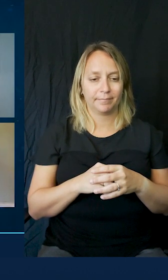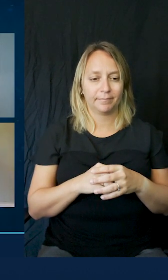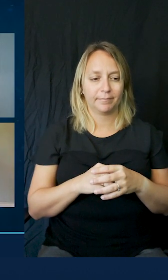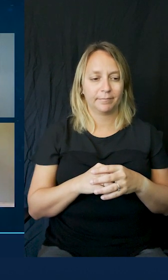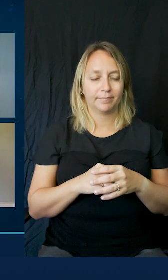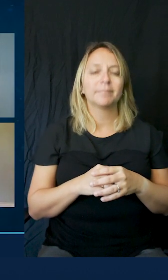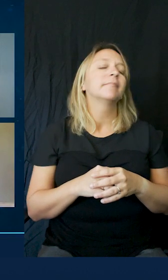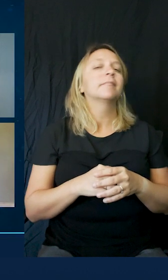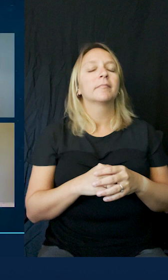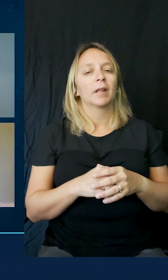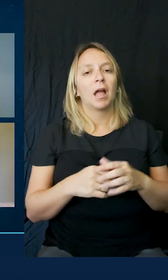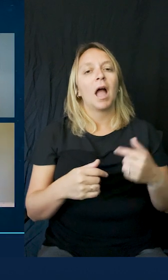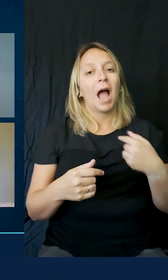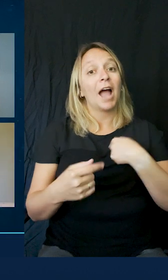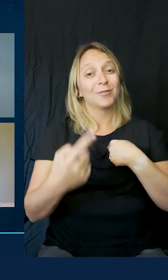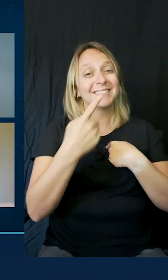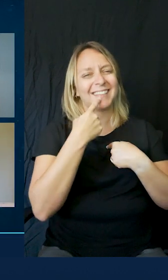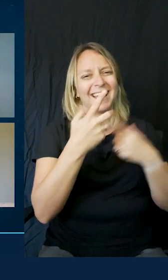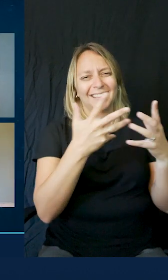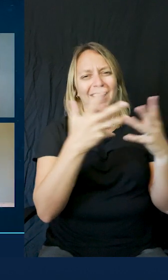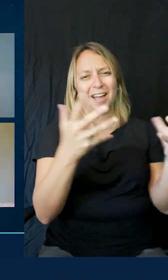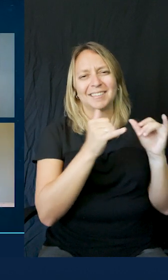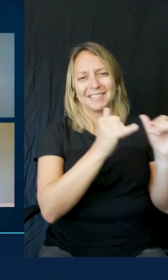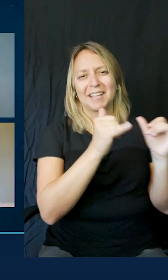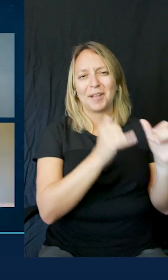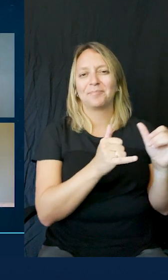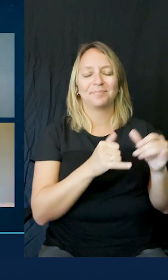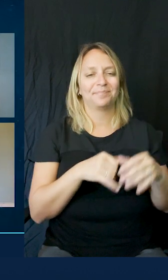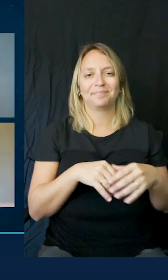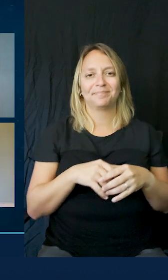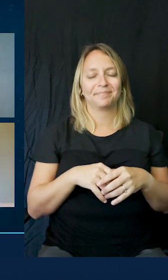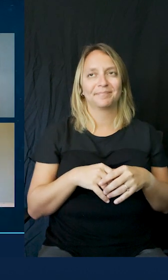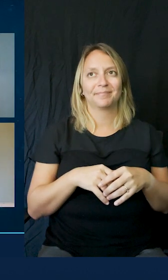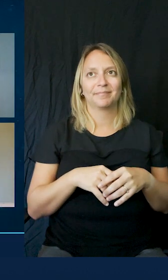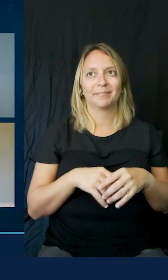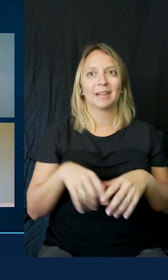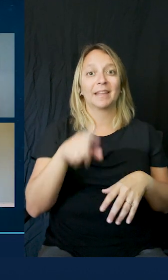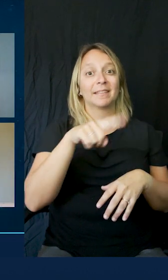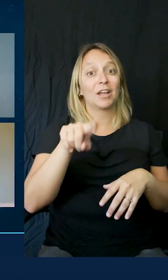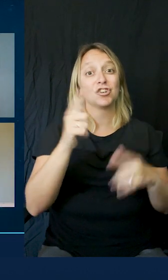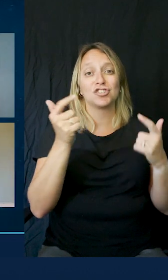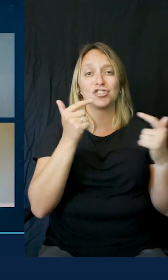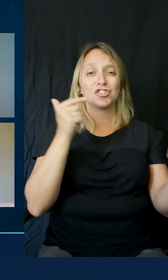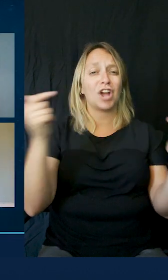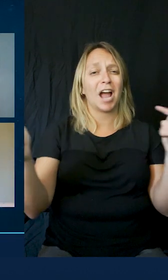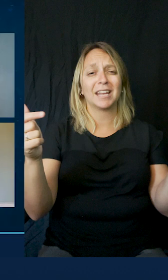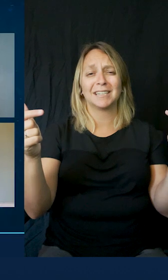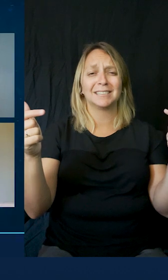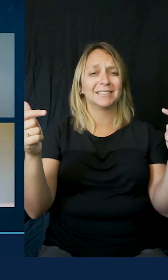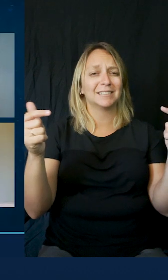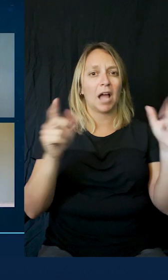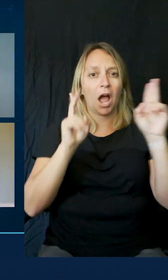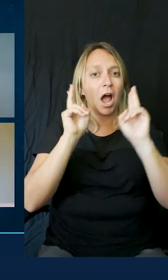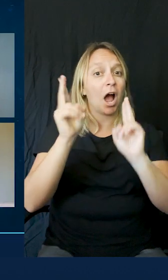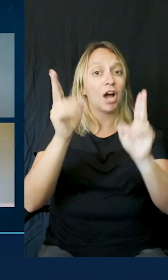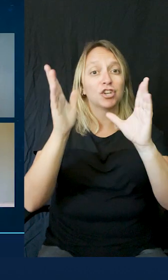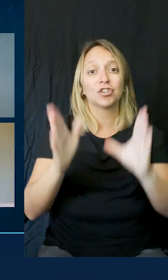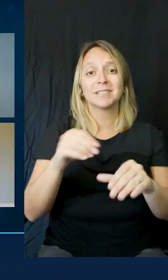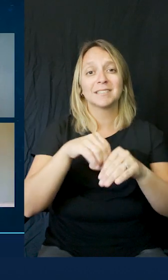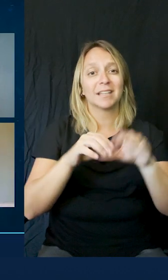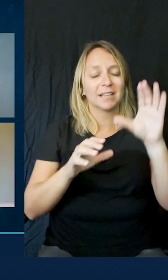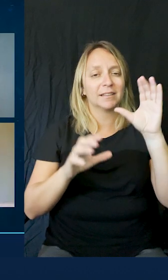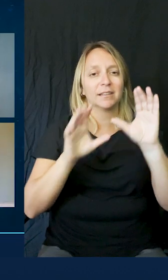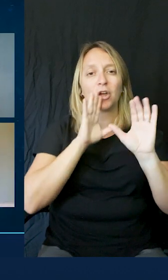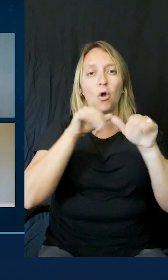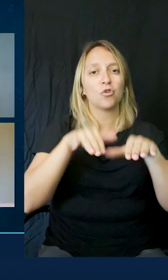I would echo a lot of what everyone has already said. They are giant predators in the ocean, so they're fascinating. I